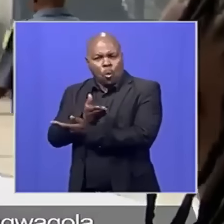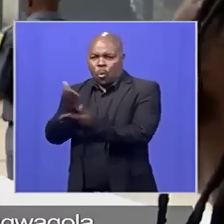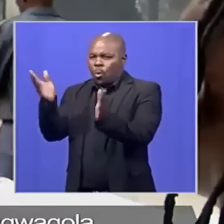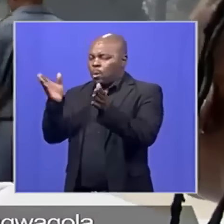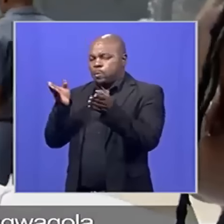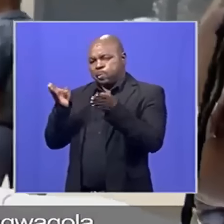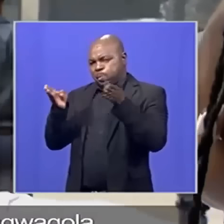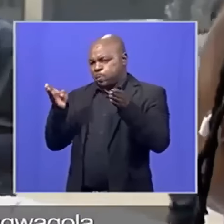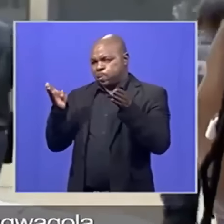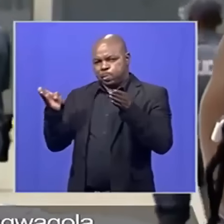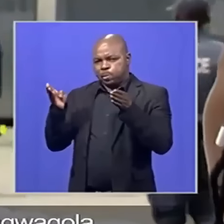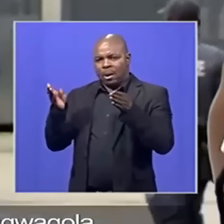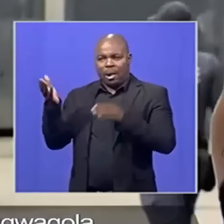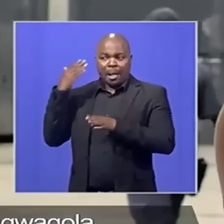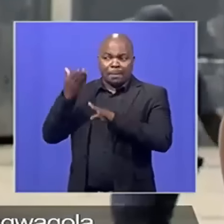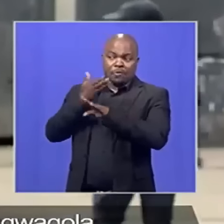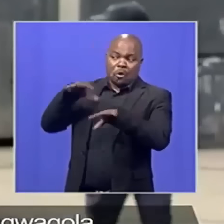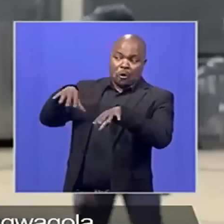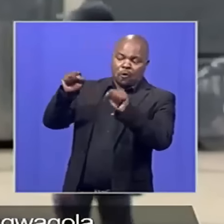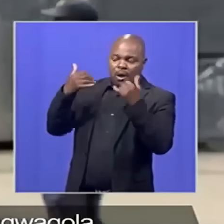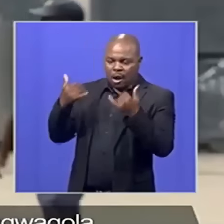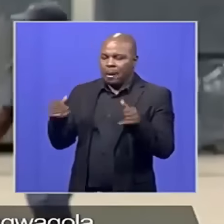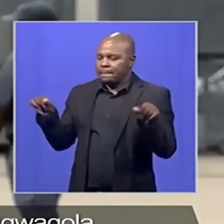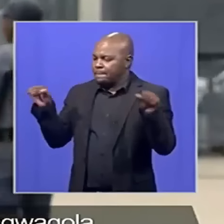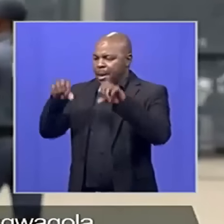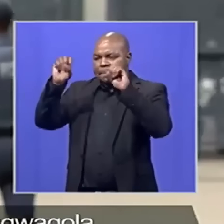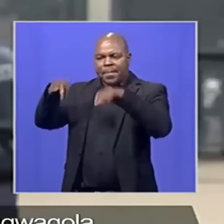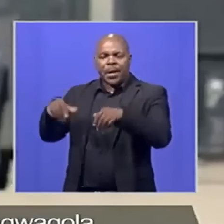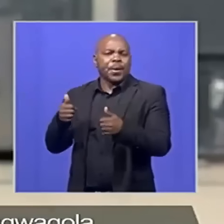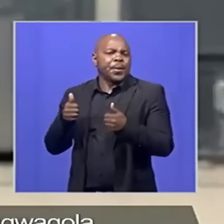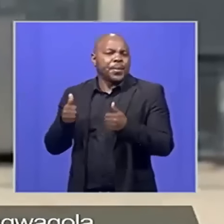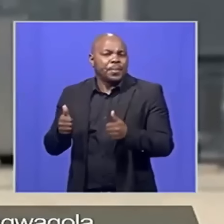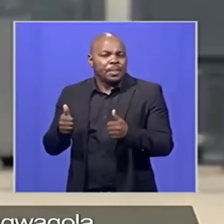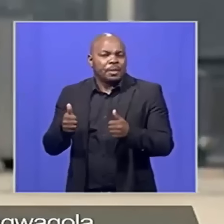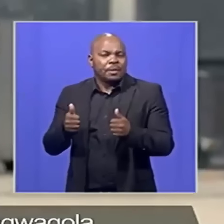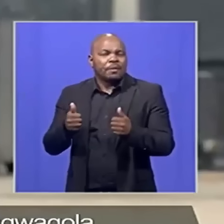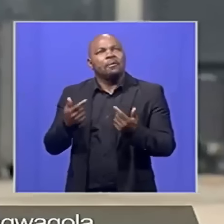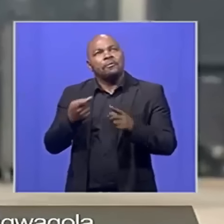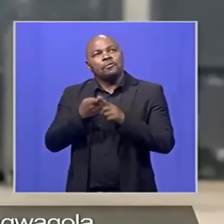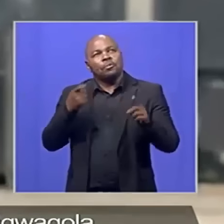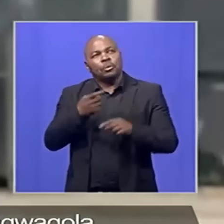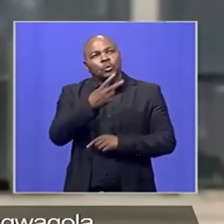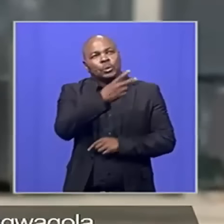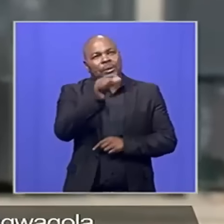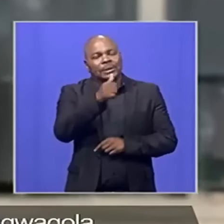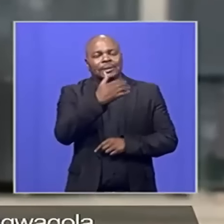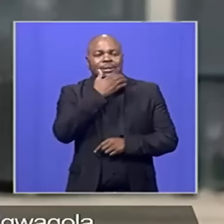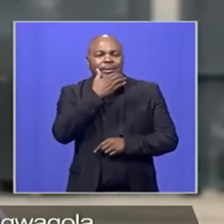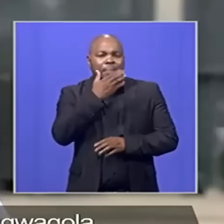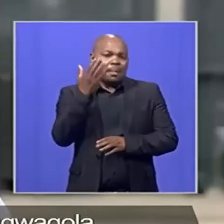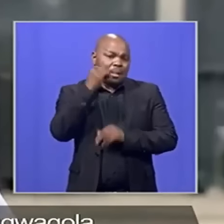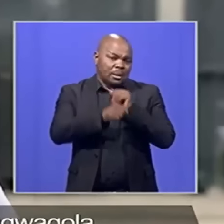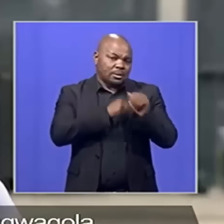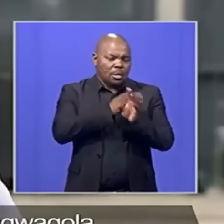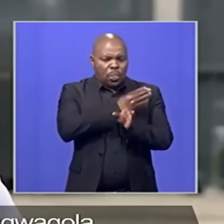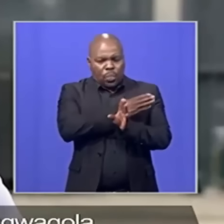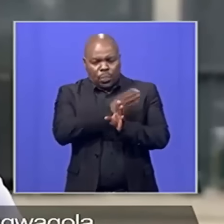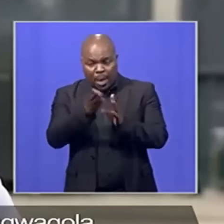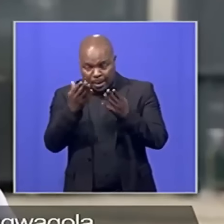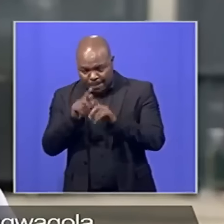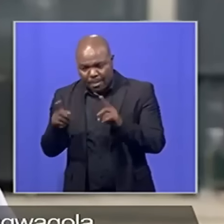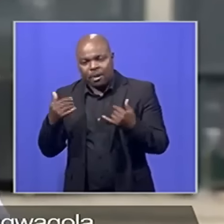the areas that have been affected by the power outage since the 26th of December last year.